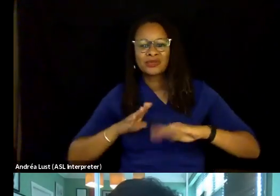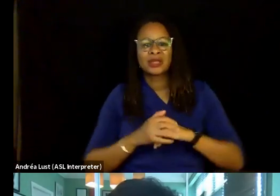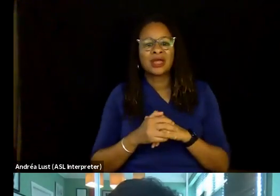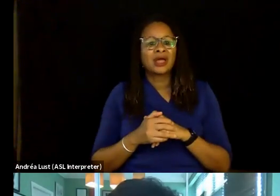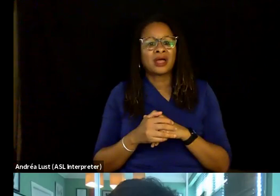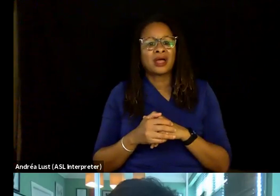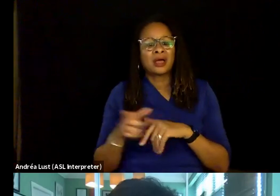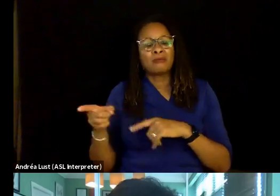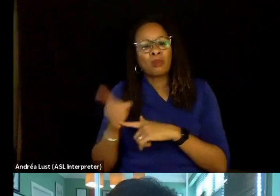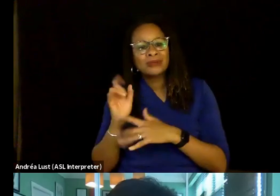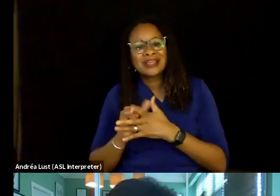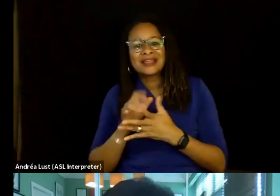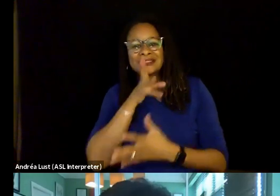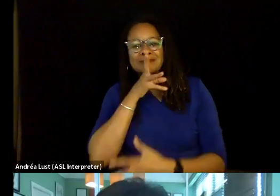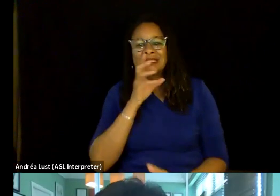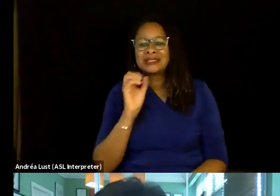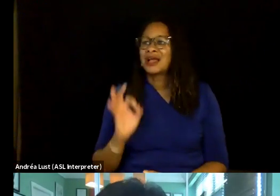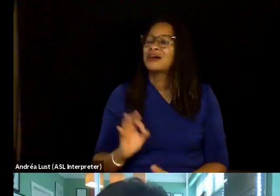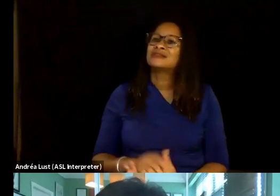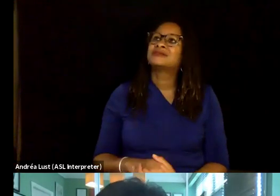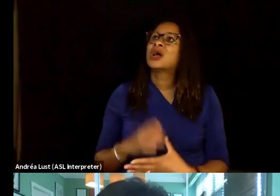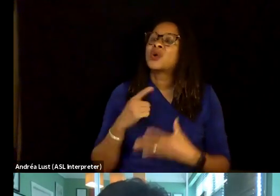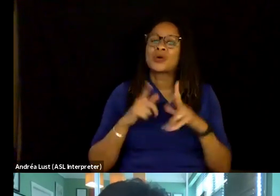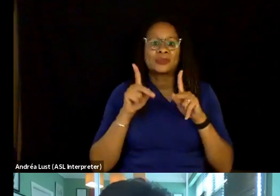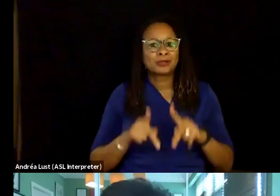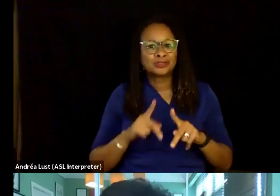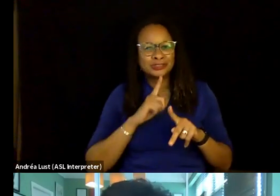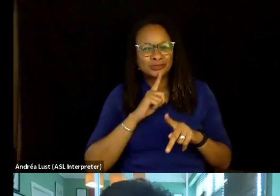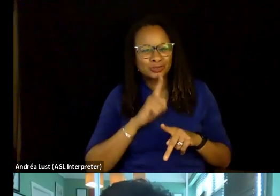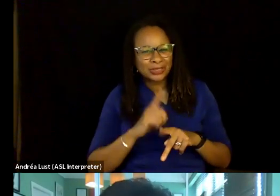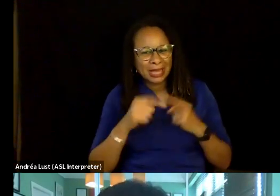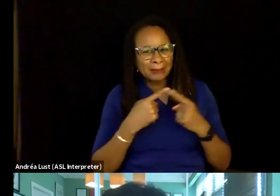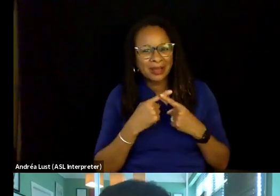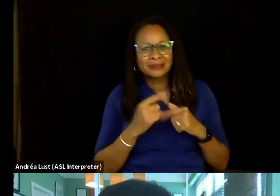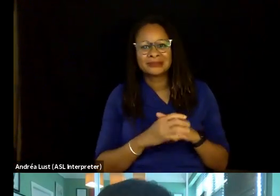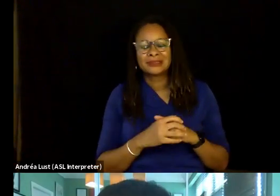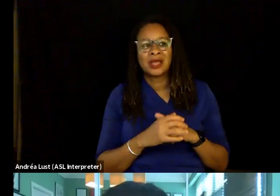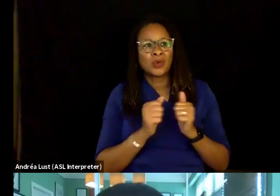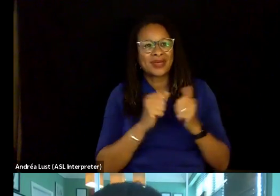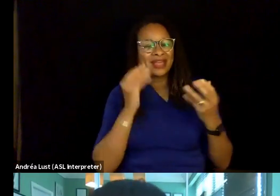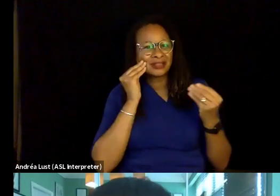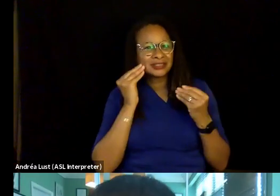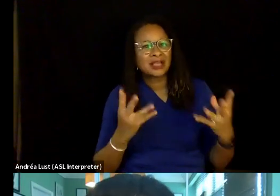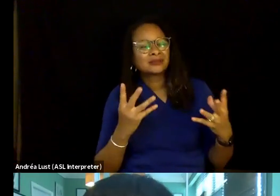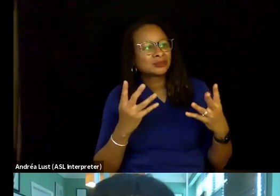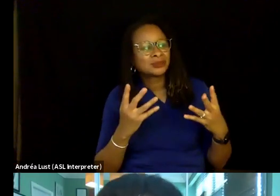for moments that speak of what the person's really about without really telling you what the person is about.